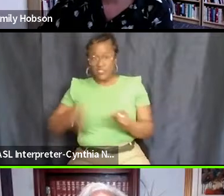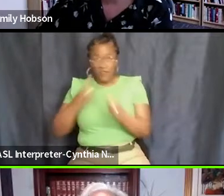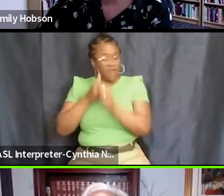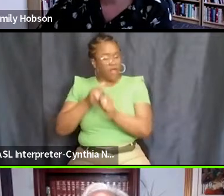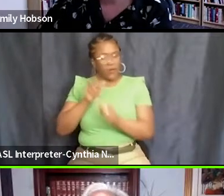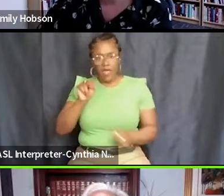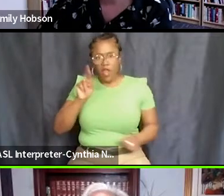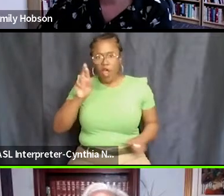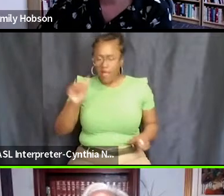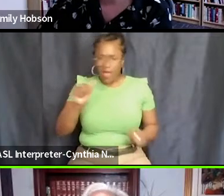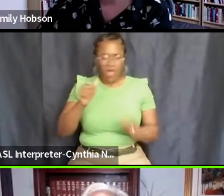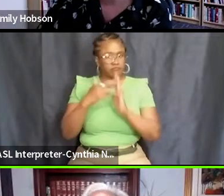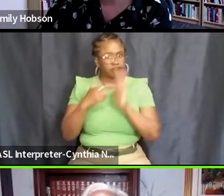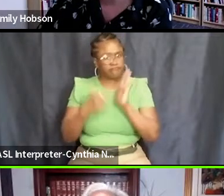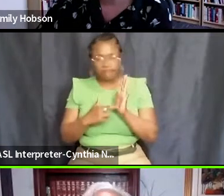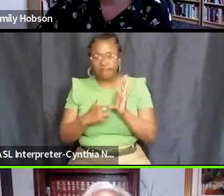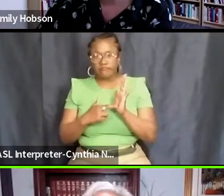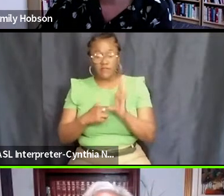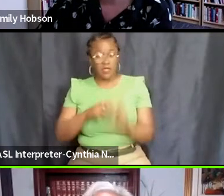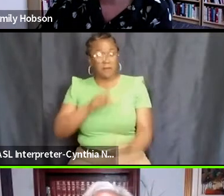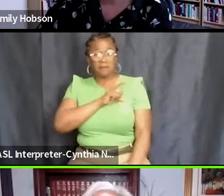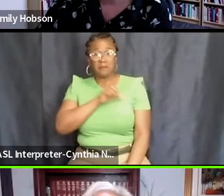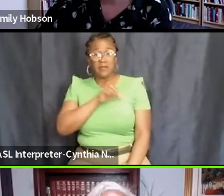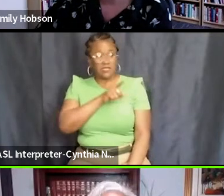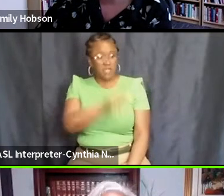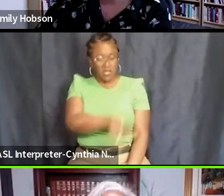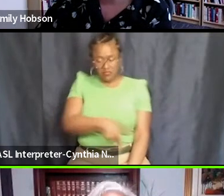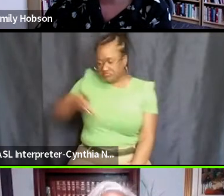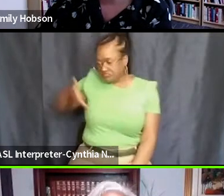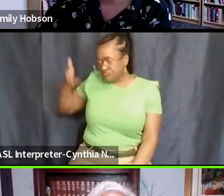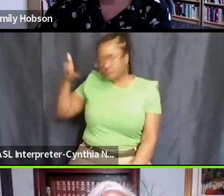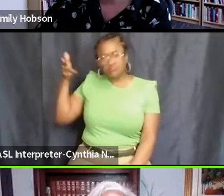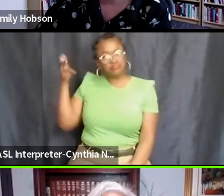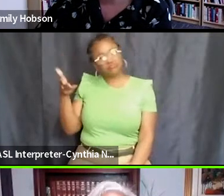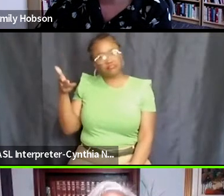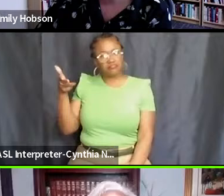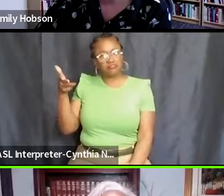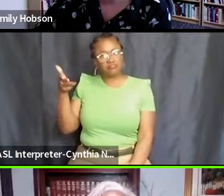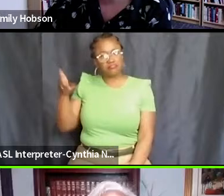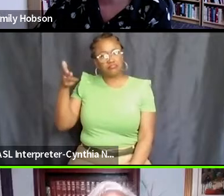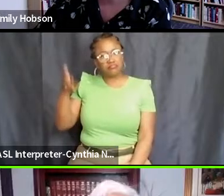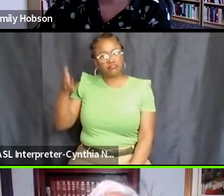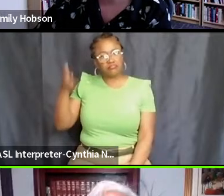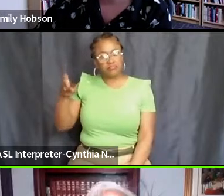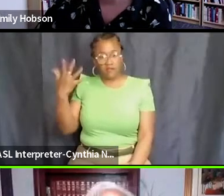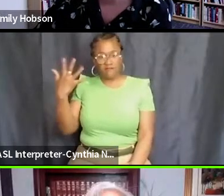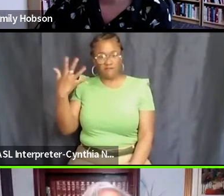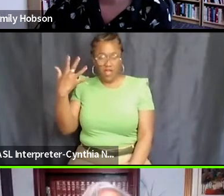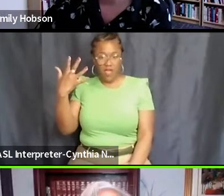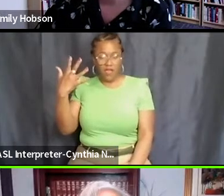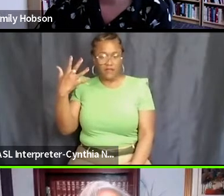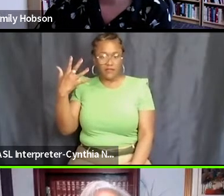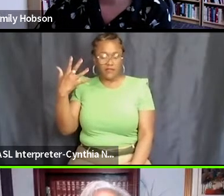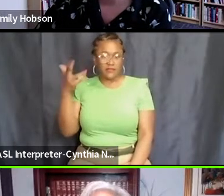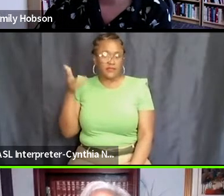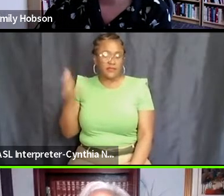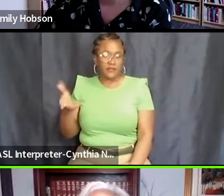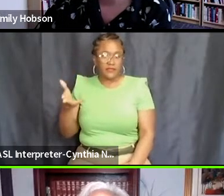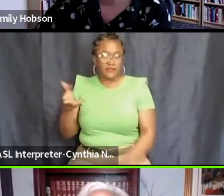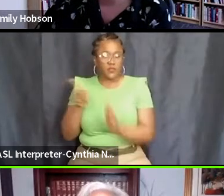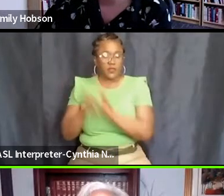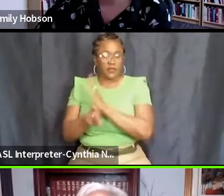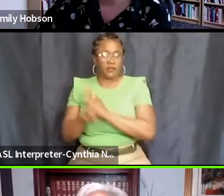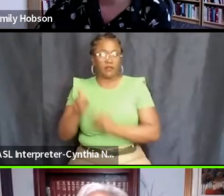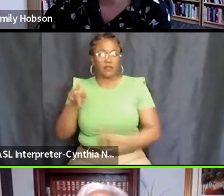guidelines. And the police officer then pulled out his gun and put 5 bullets into Philando Castile. And